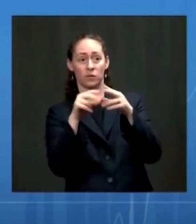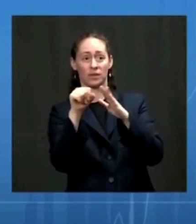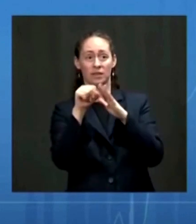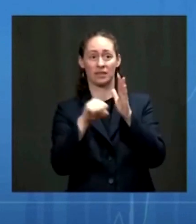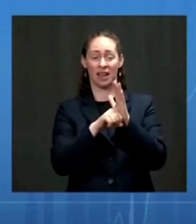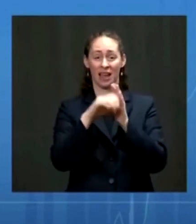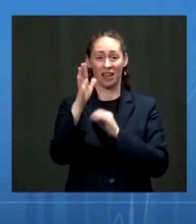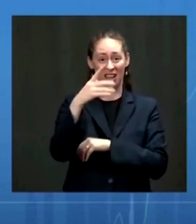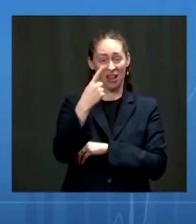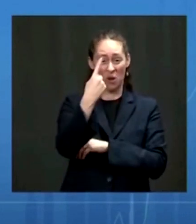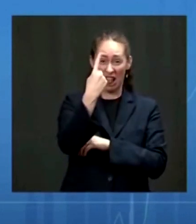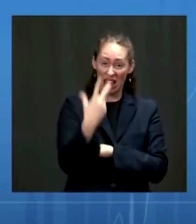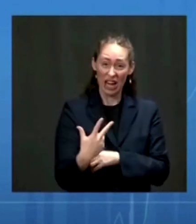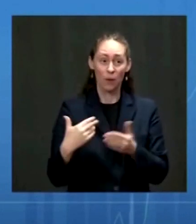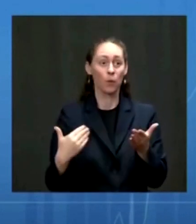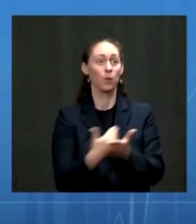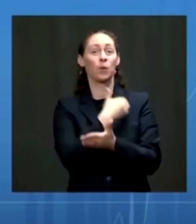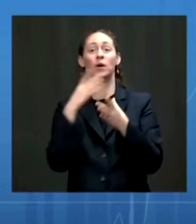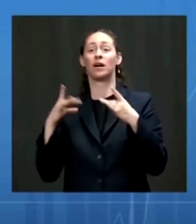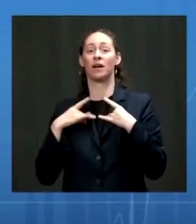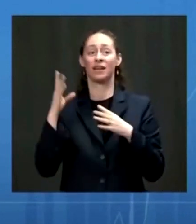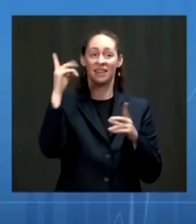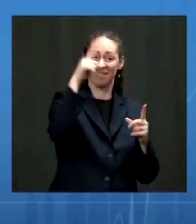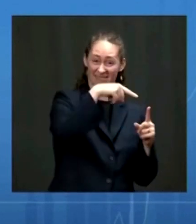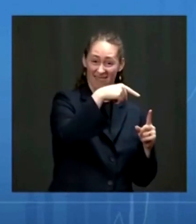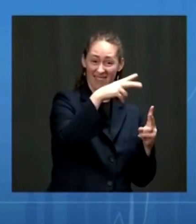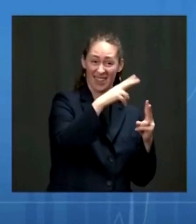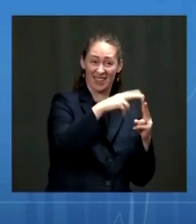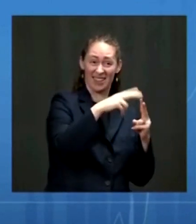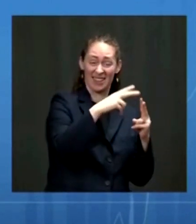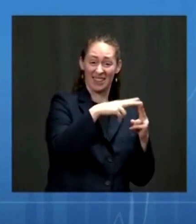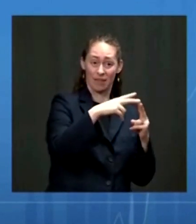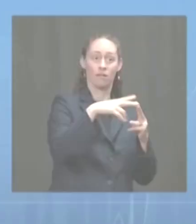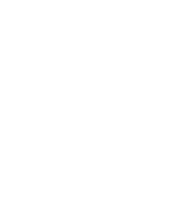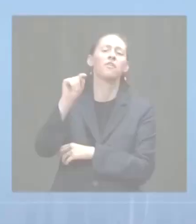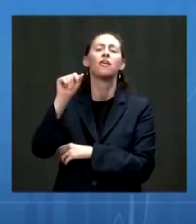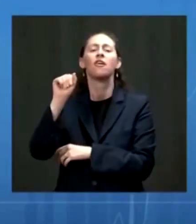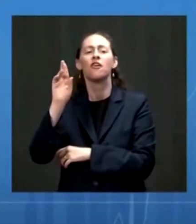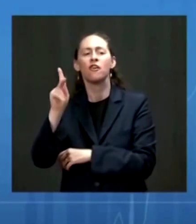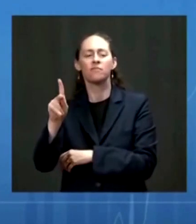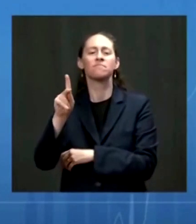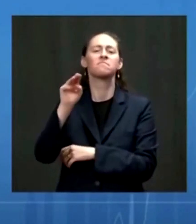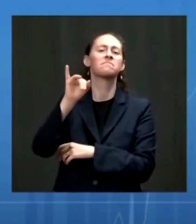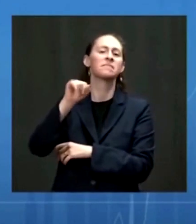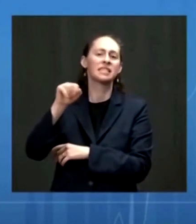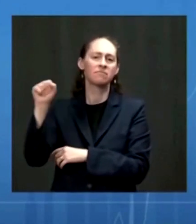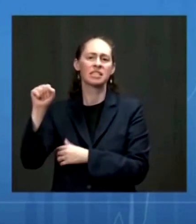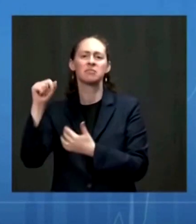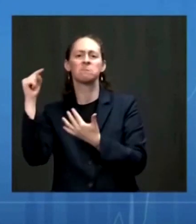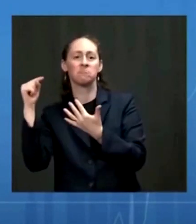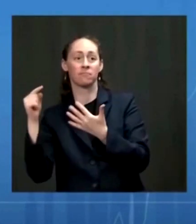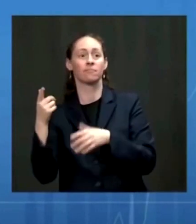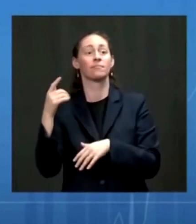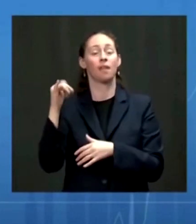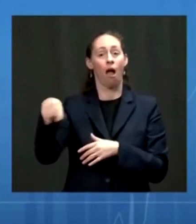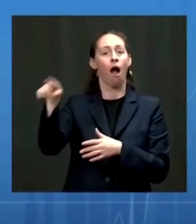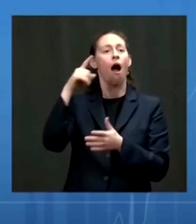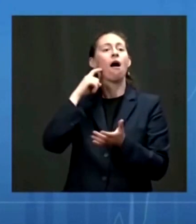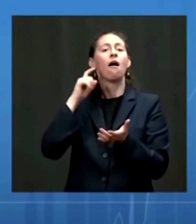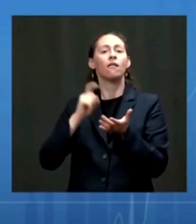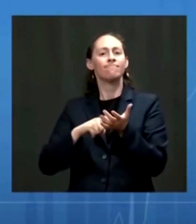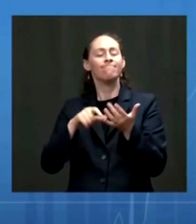cases and more than 1/3 of new hospitalizations nationwide. States with some of the lowest vaccination